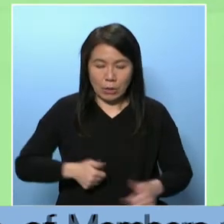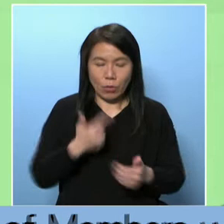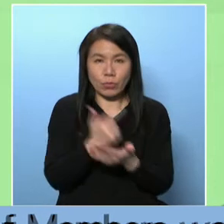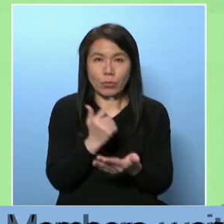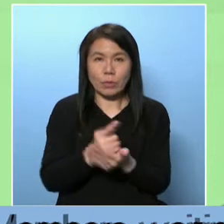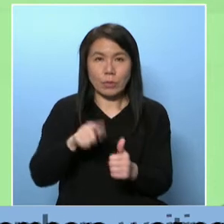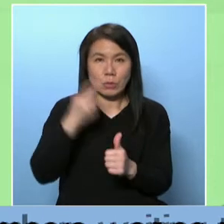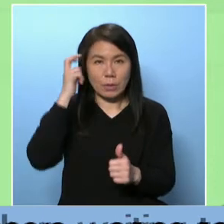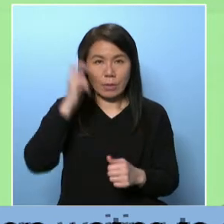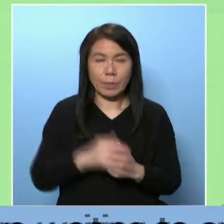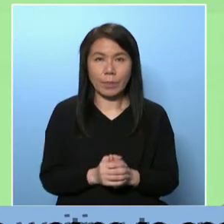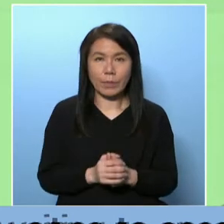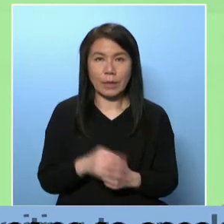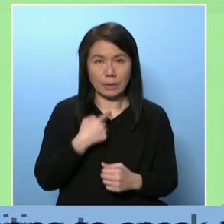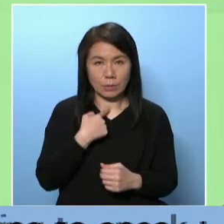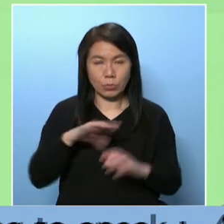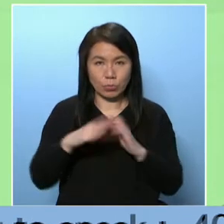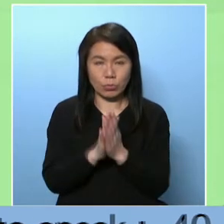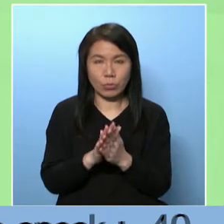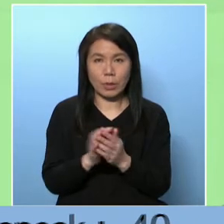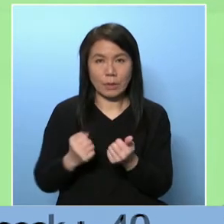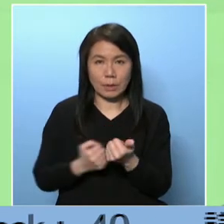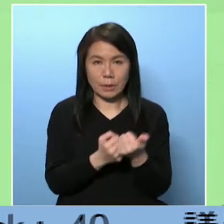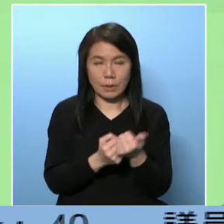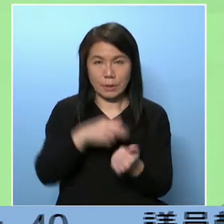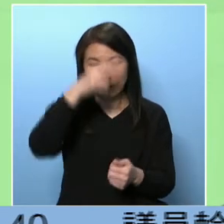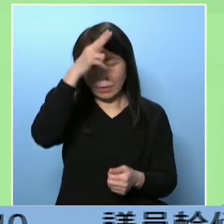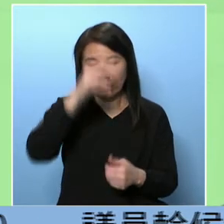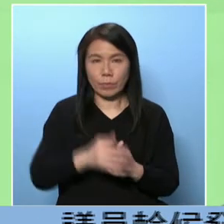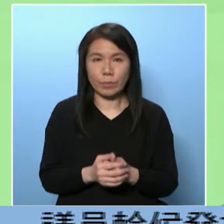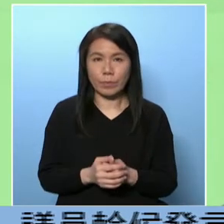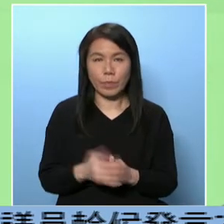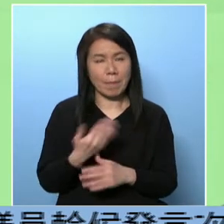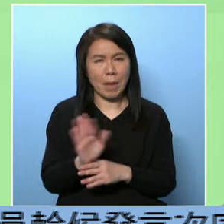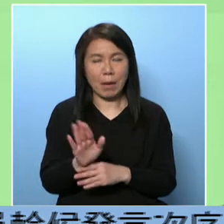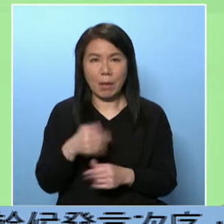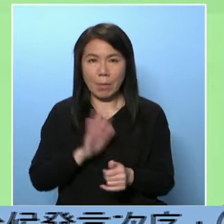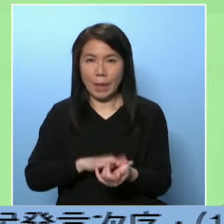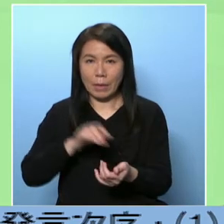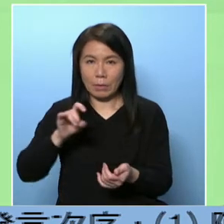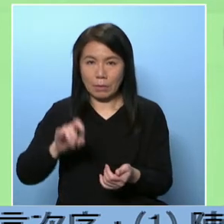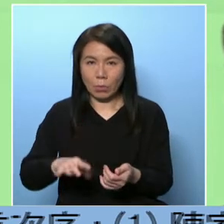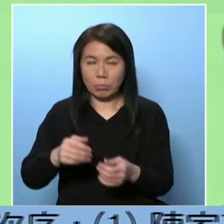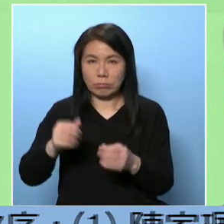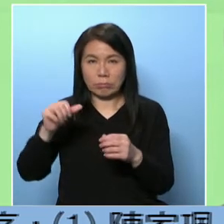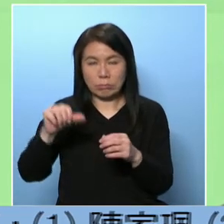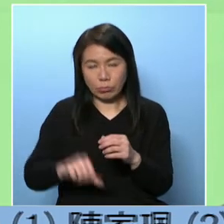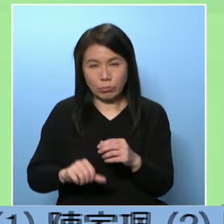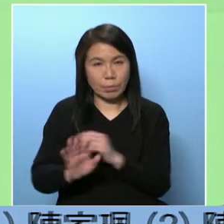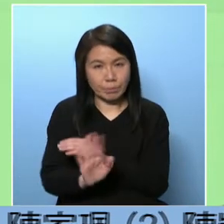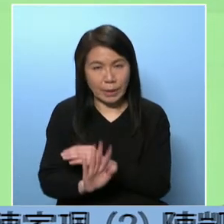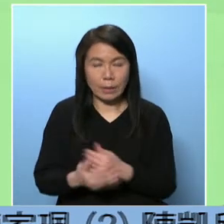of Hong Kong people. And therefore, we should give our full support to the SAR government. We should